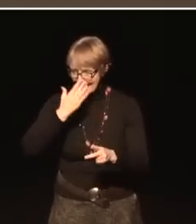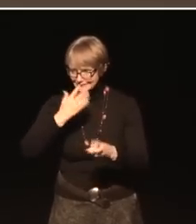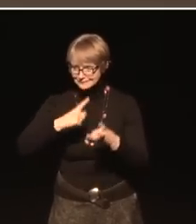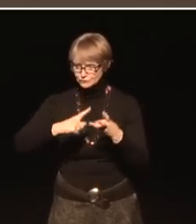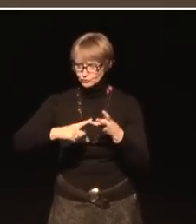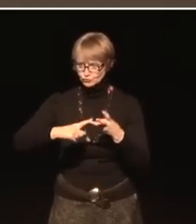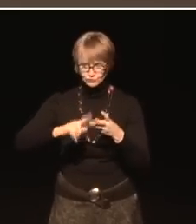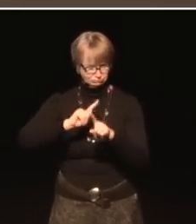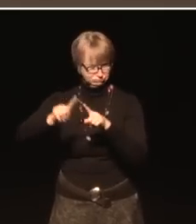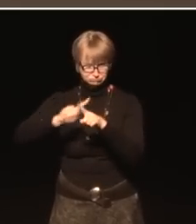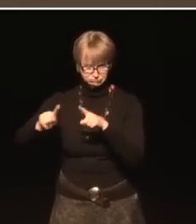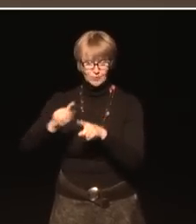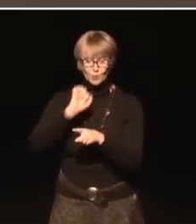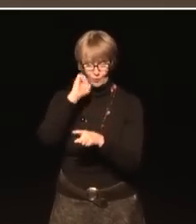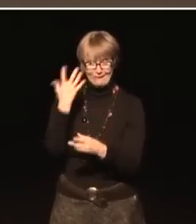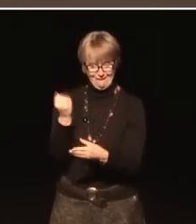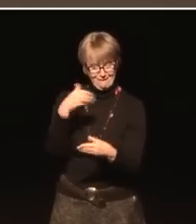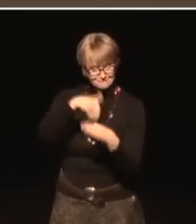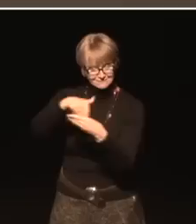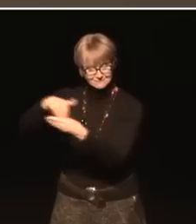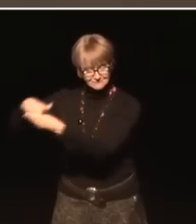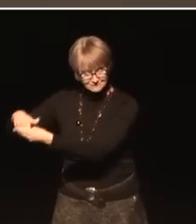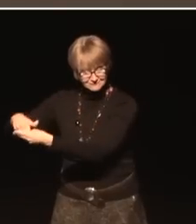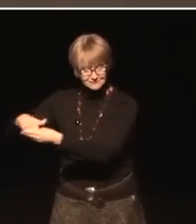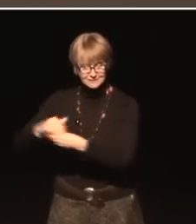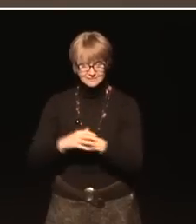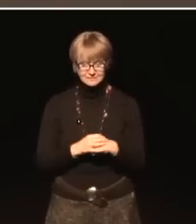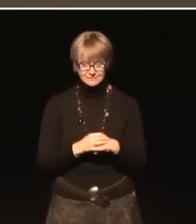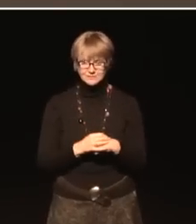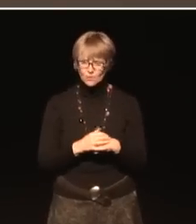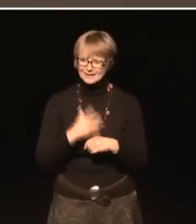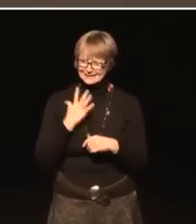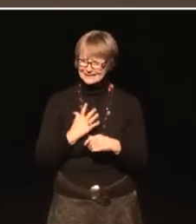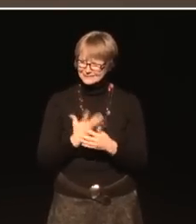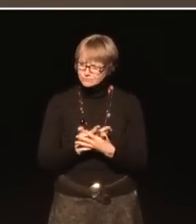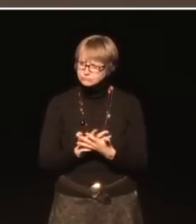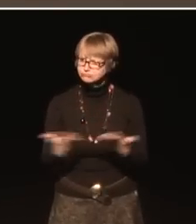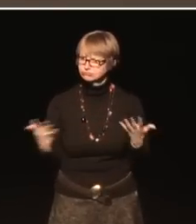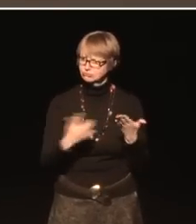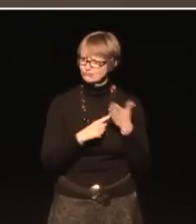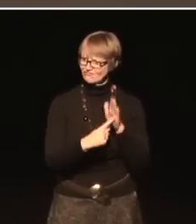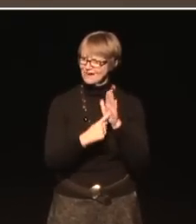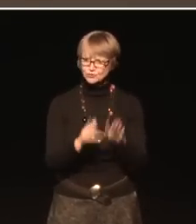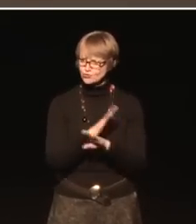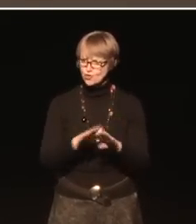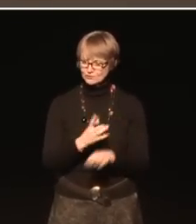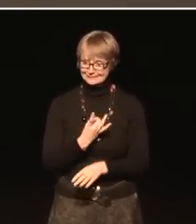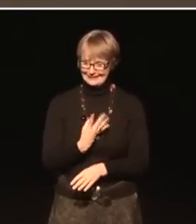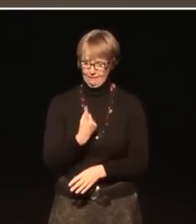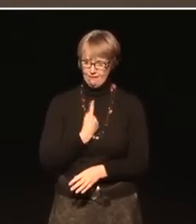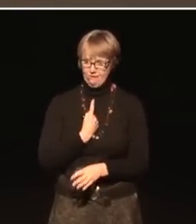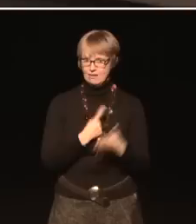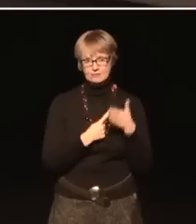thereby, I think, offering endless combinations of plural reflections on both life and making art. Thanks.